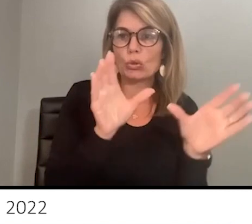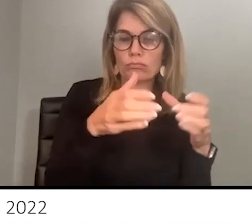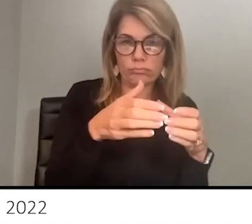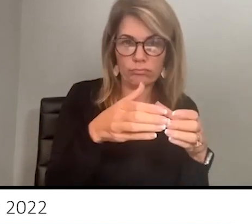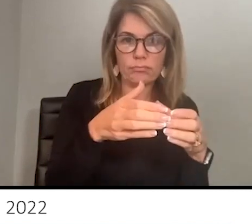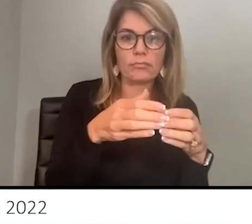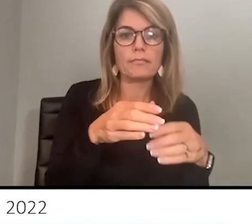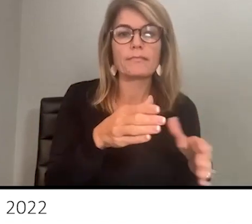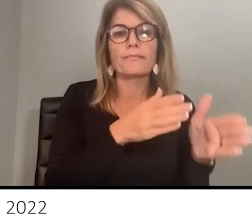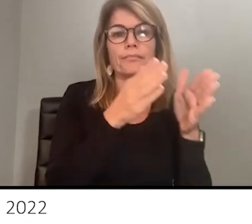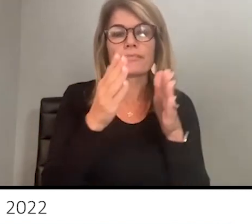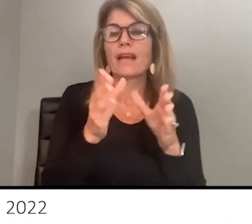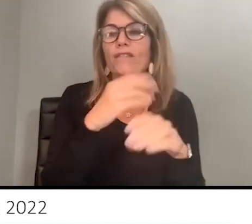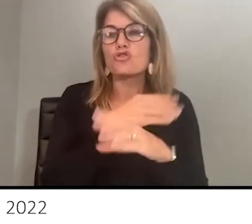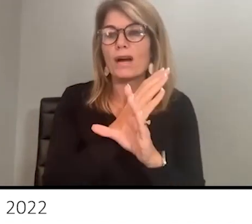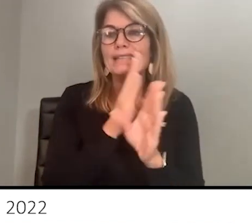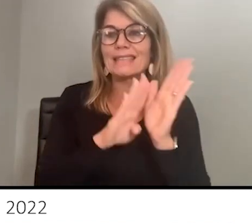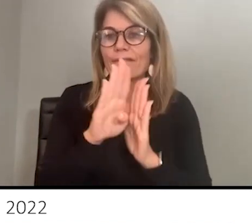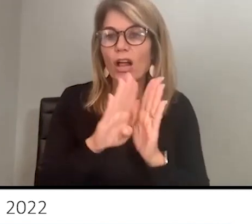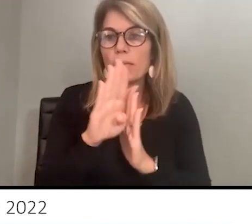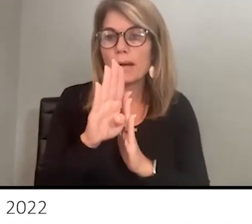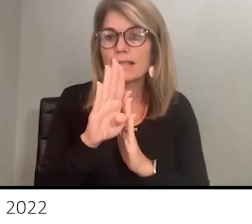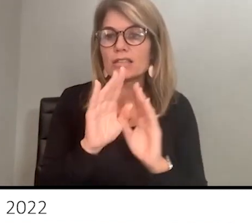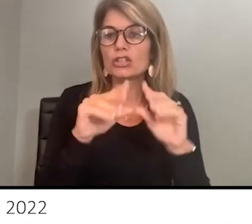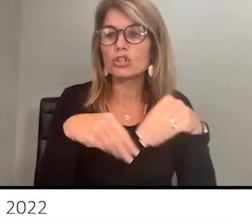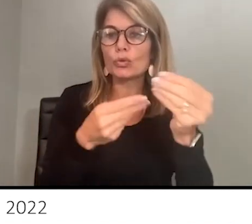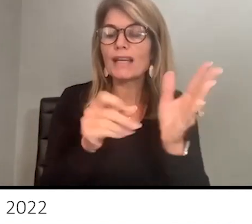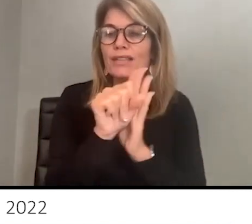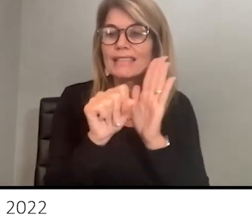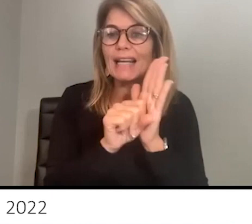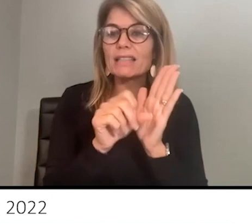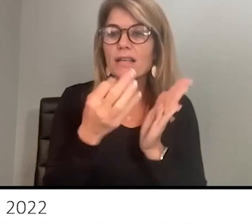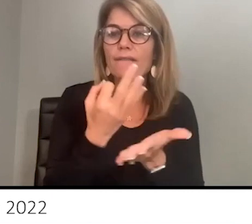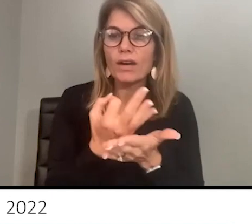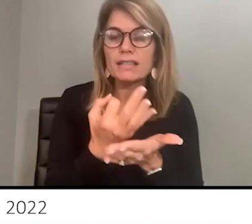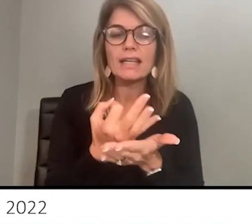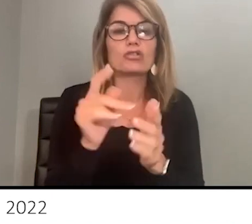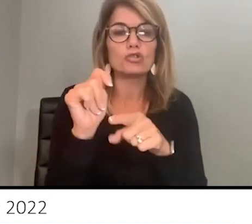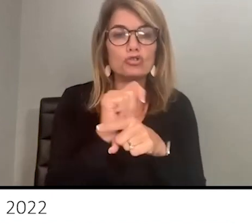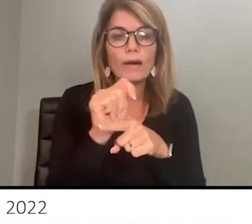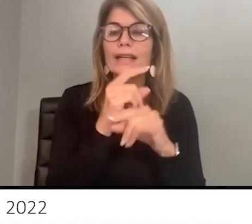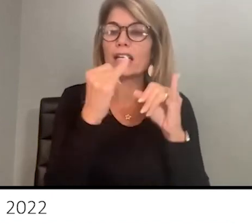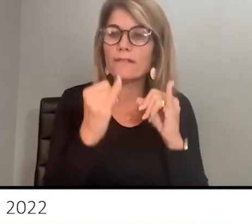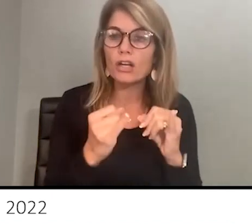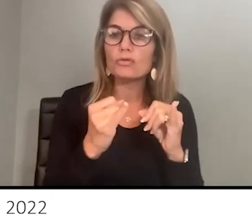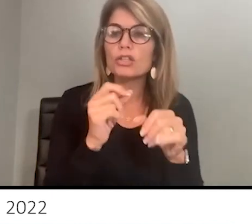crisis services development, and this is to give states funding to train individuals to work